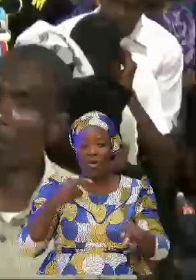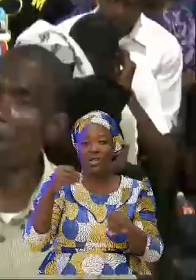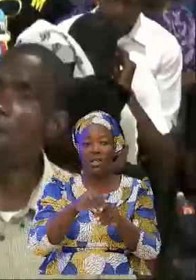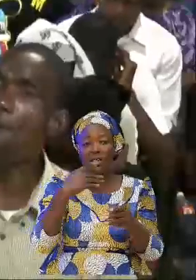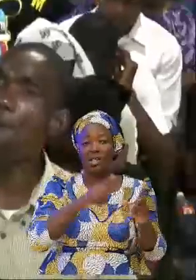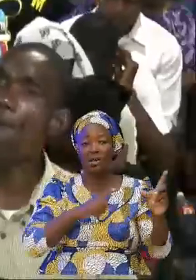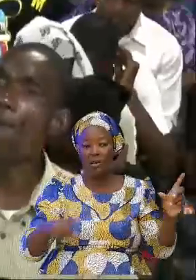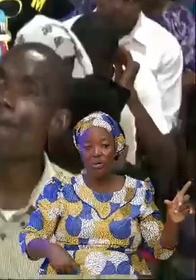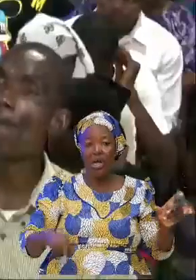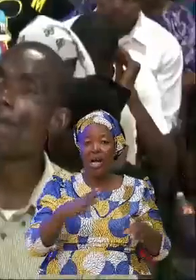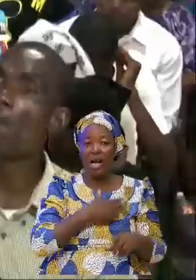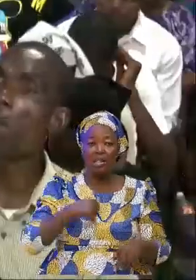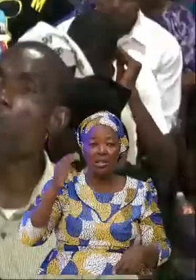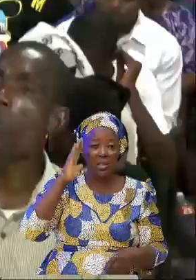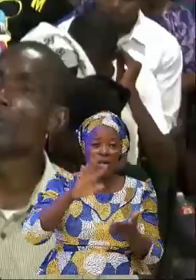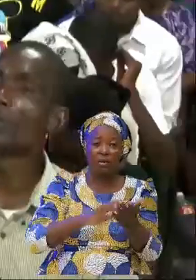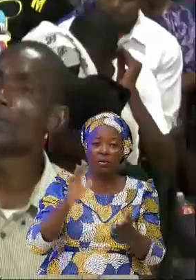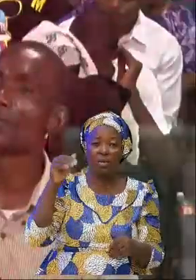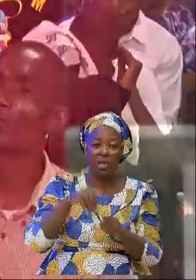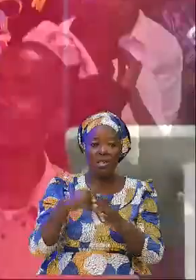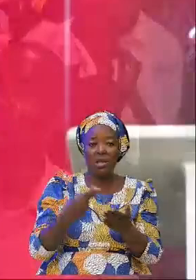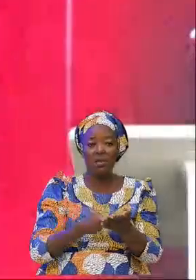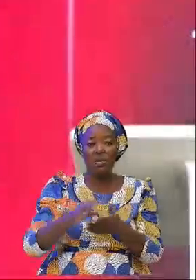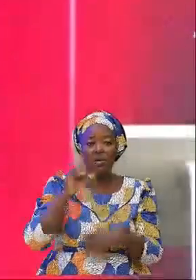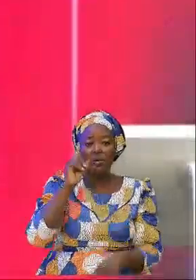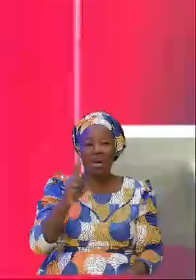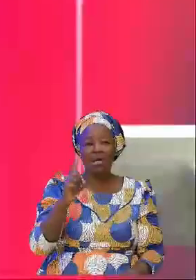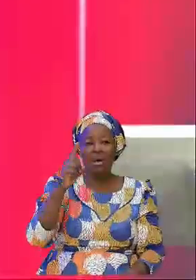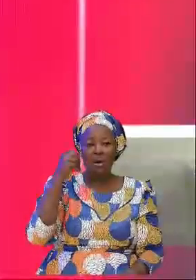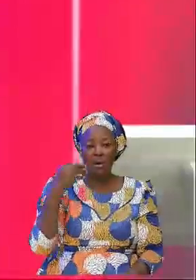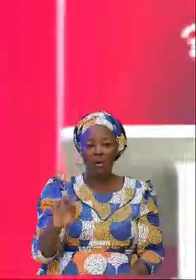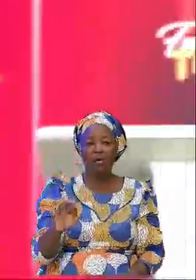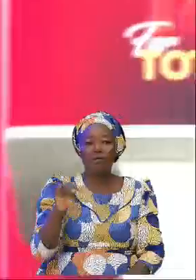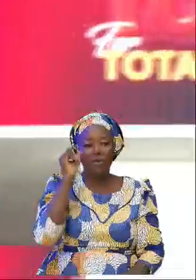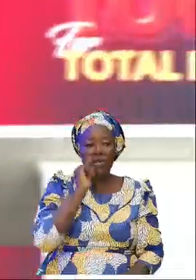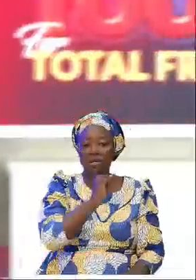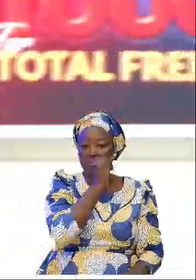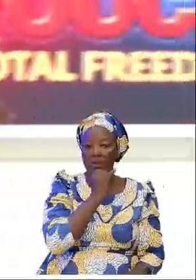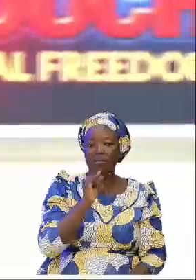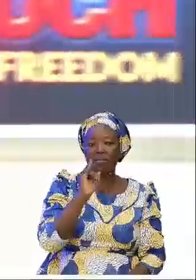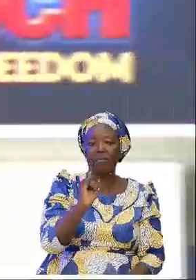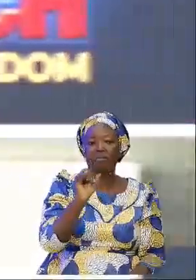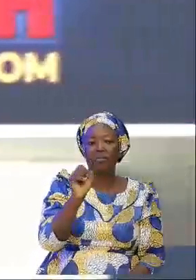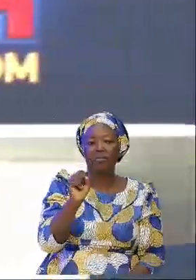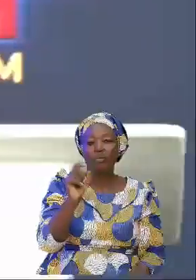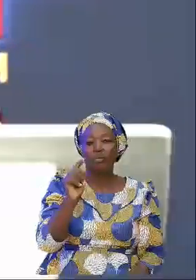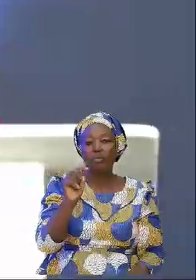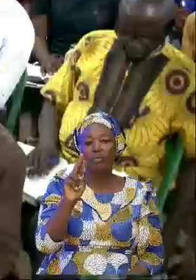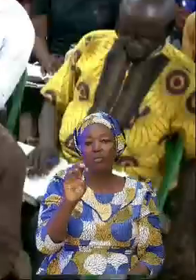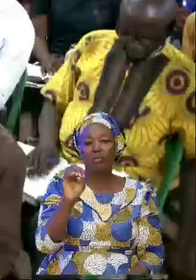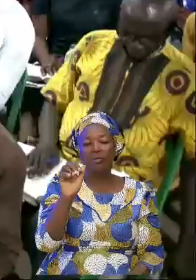And thou shalt rejoice in the Lord and shalt glory in the Holy